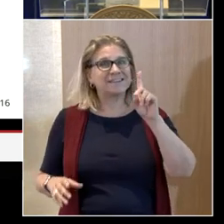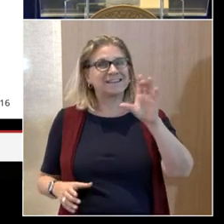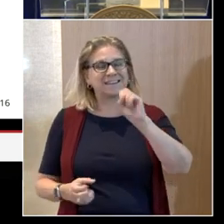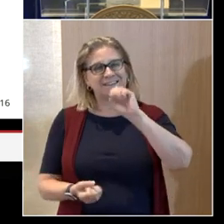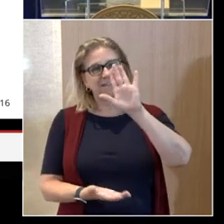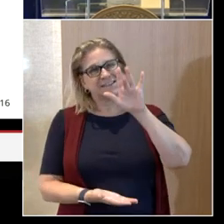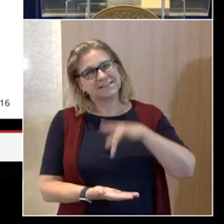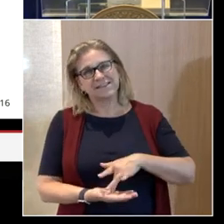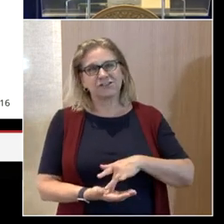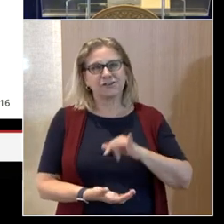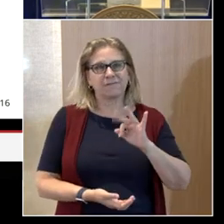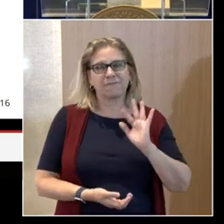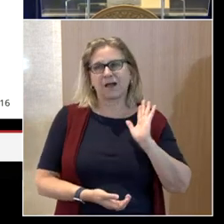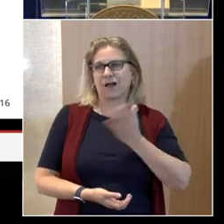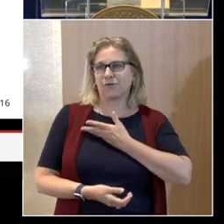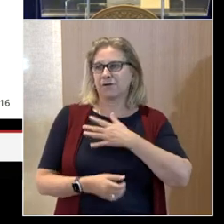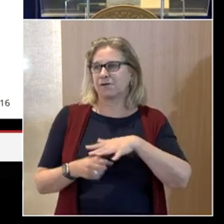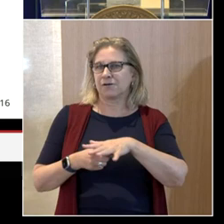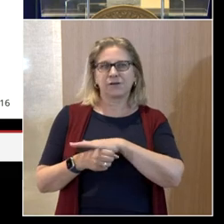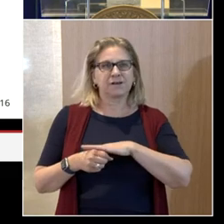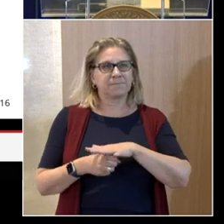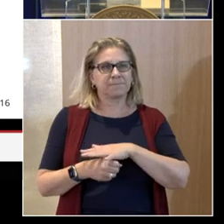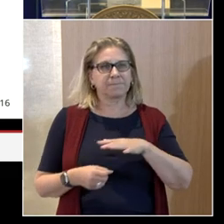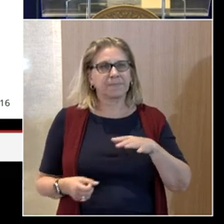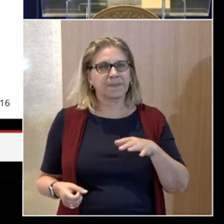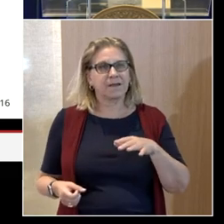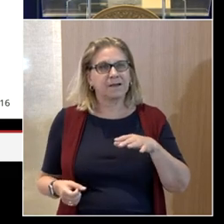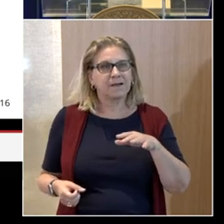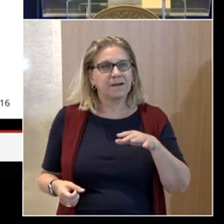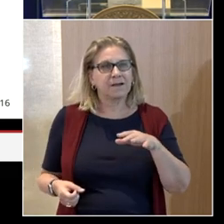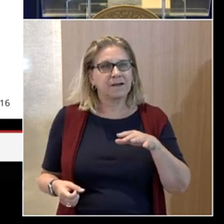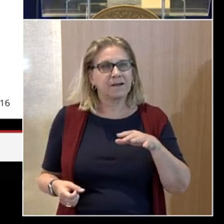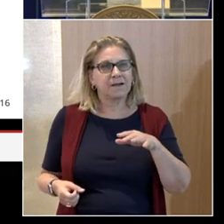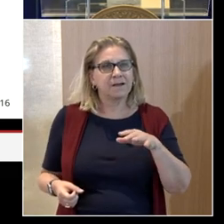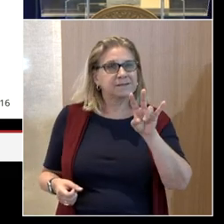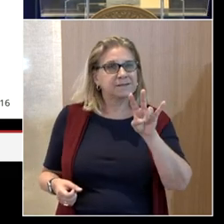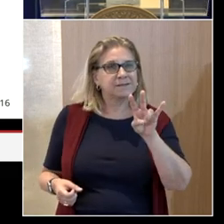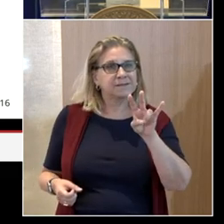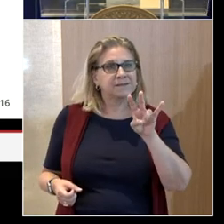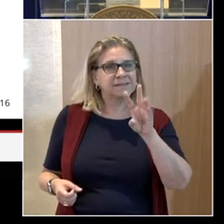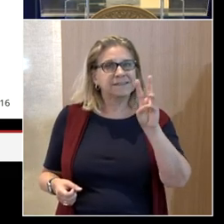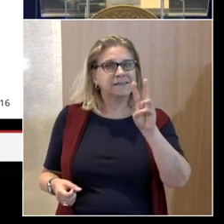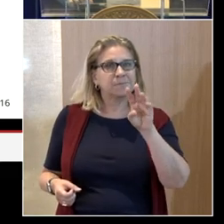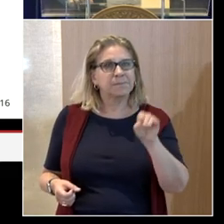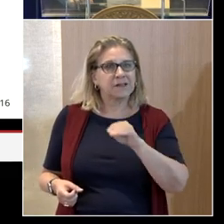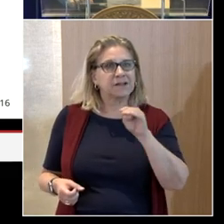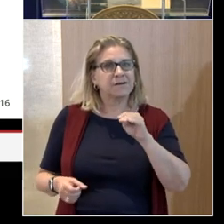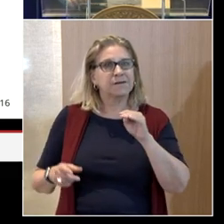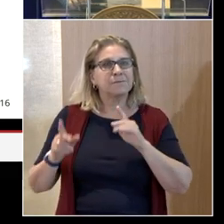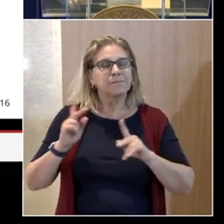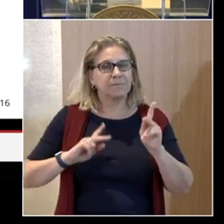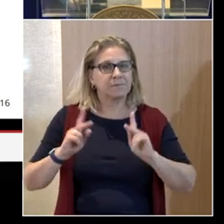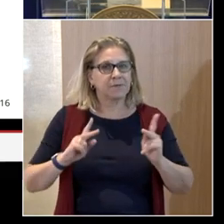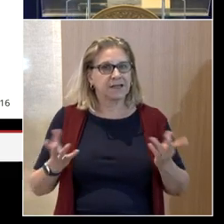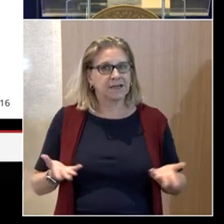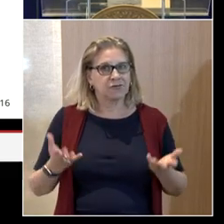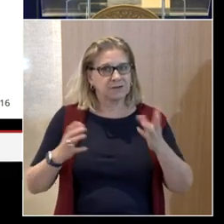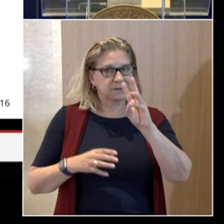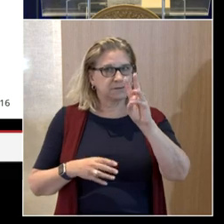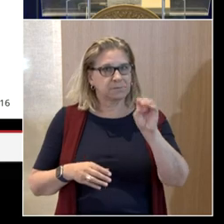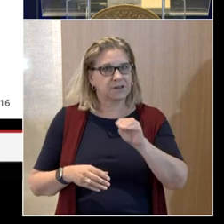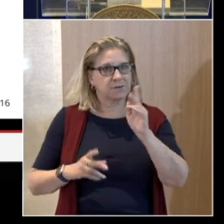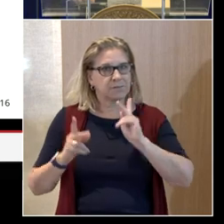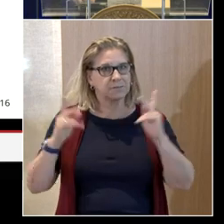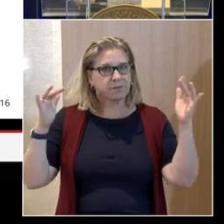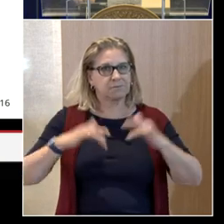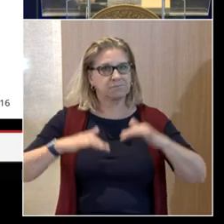region, of a 6 million person region, of a global capital, and that is an asset that will always be here and that we're trying to take advantage